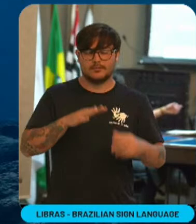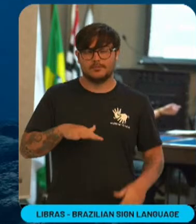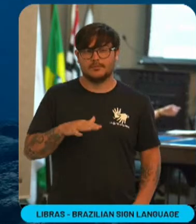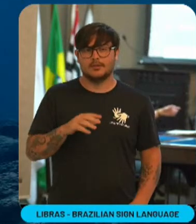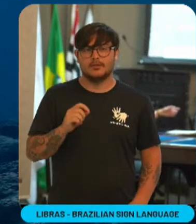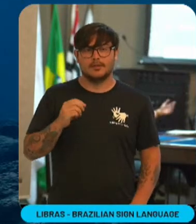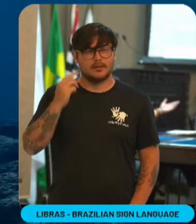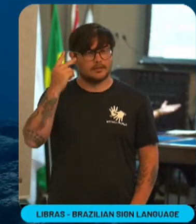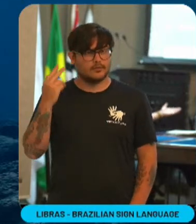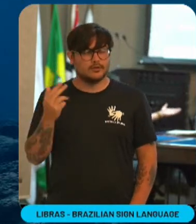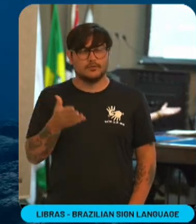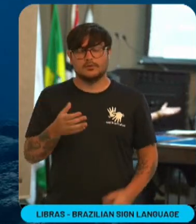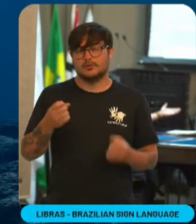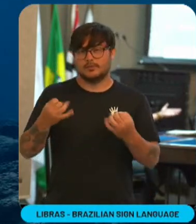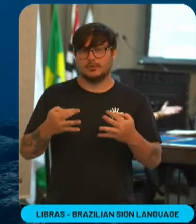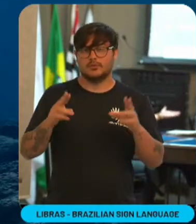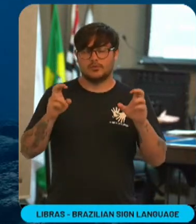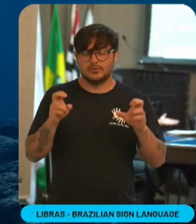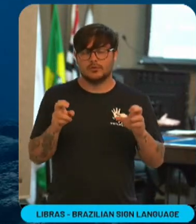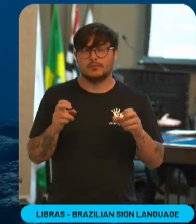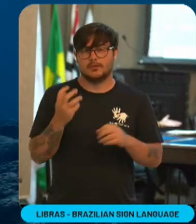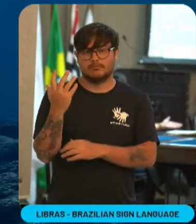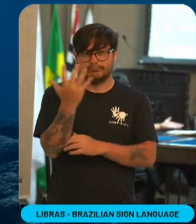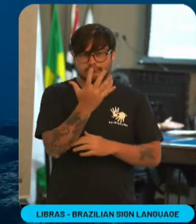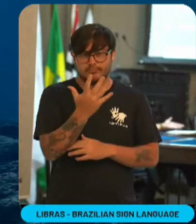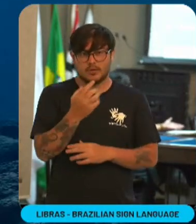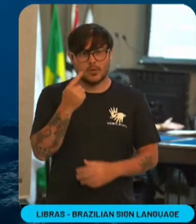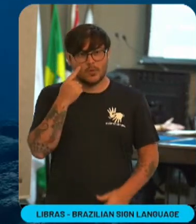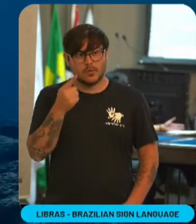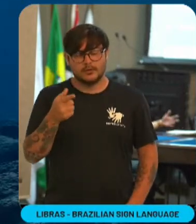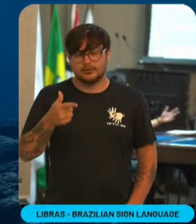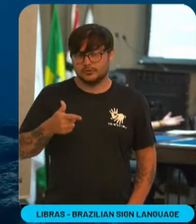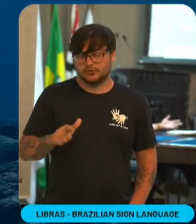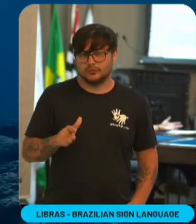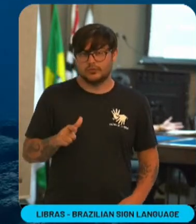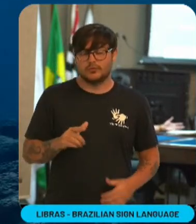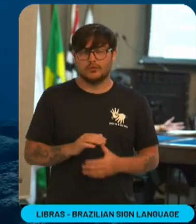So solutions based on nature, and you talked about